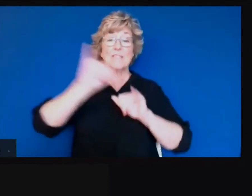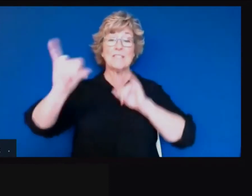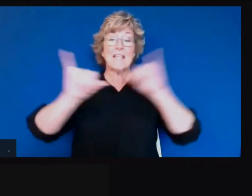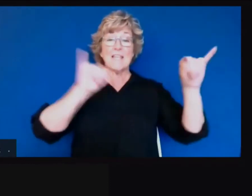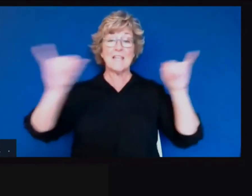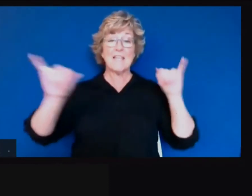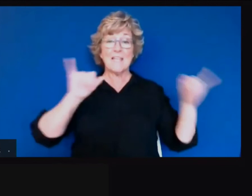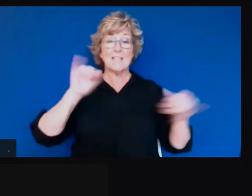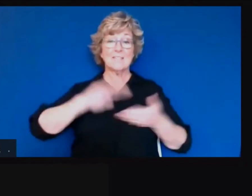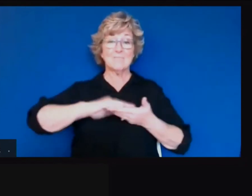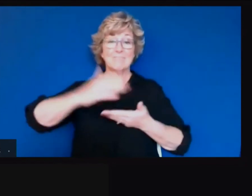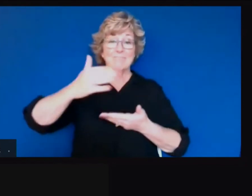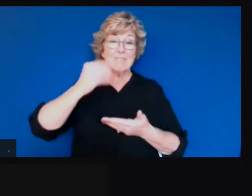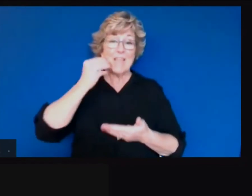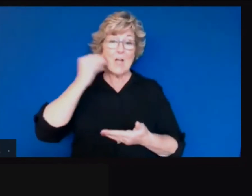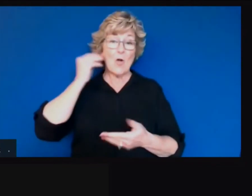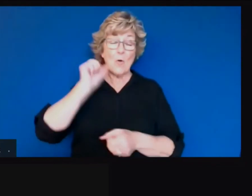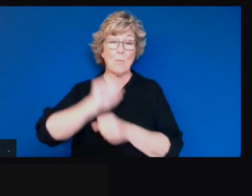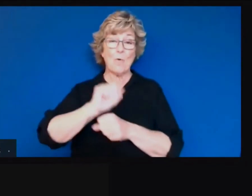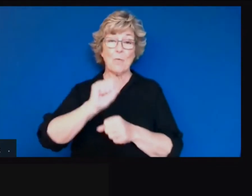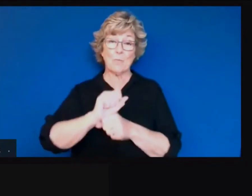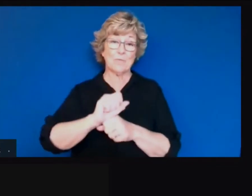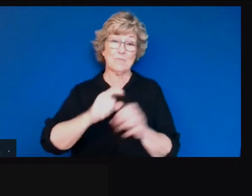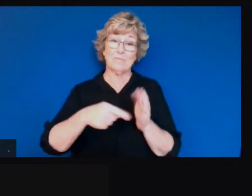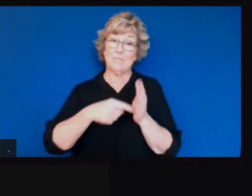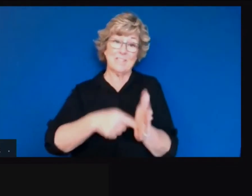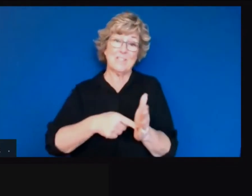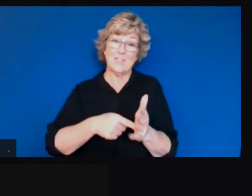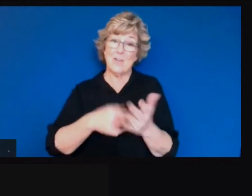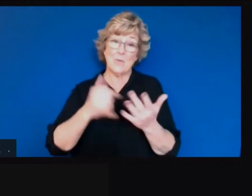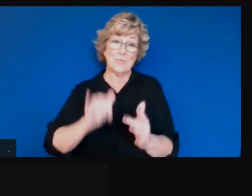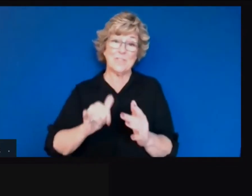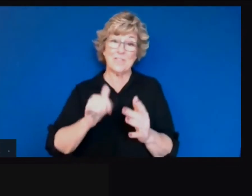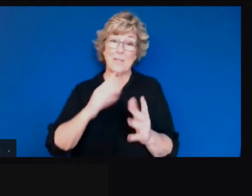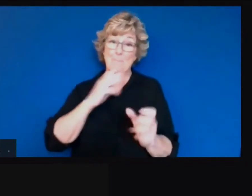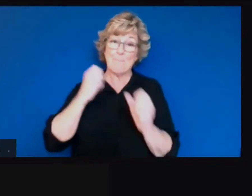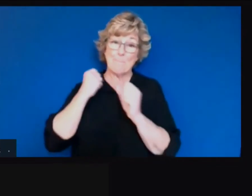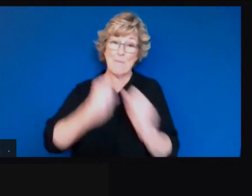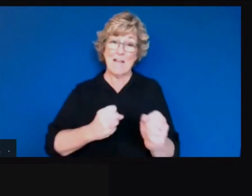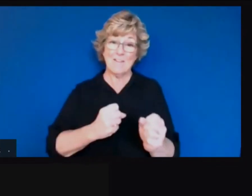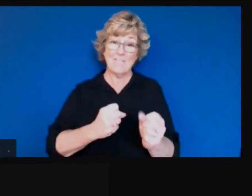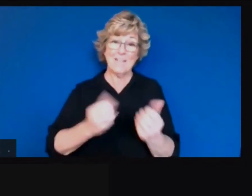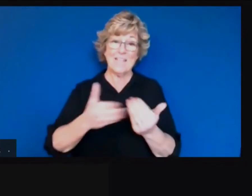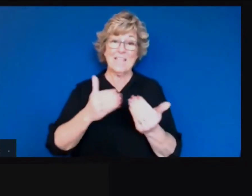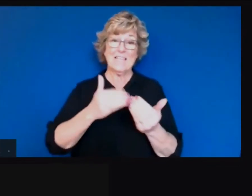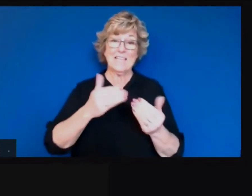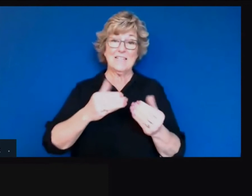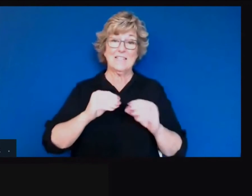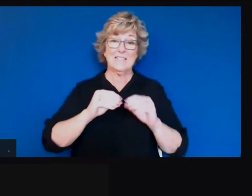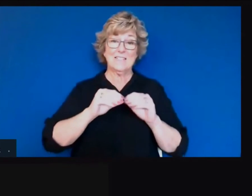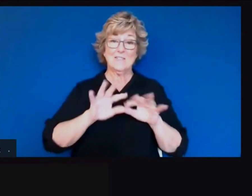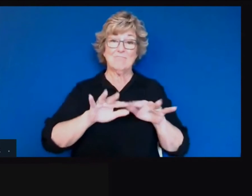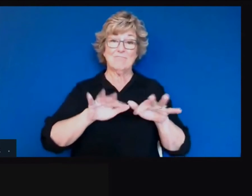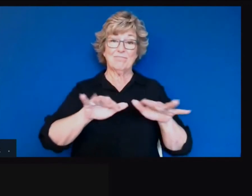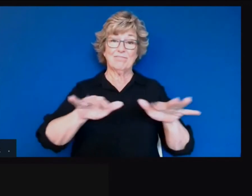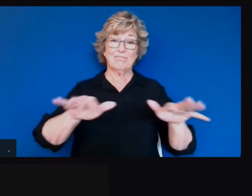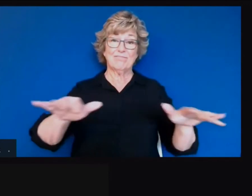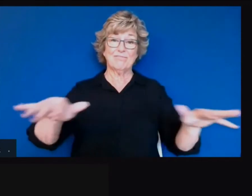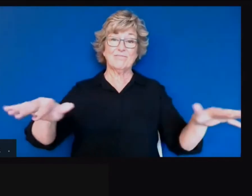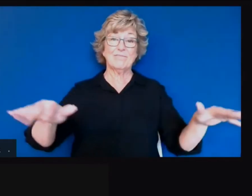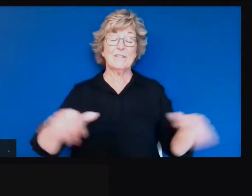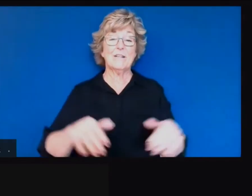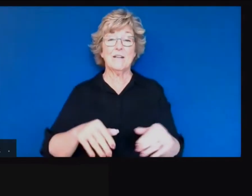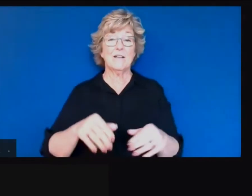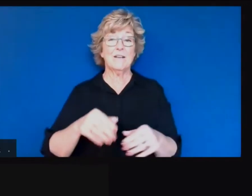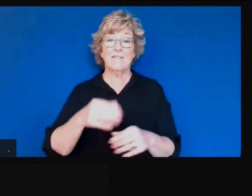seems deeply anomalous. Just shows the virulence of this disease, shows how easily transmittable this disease is. And so very